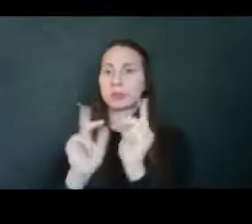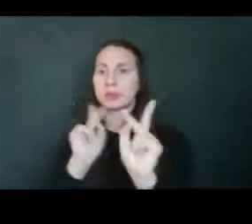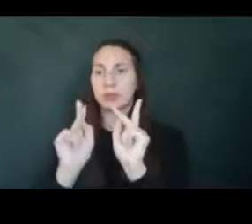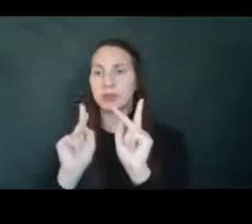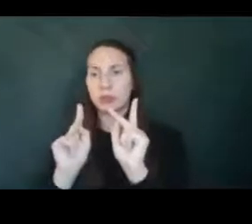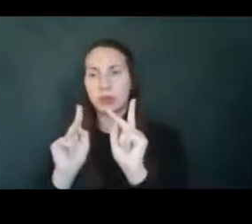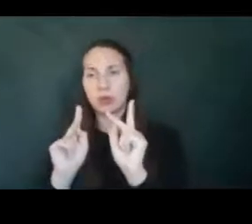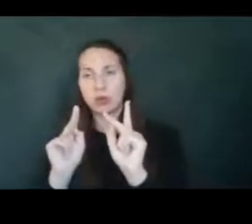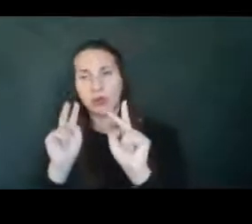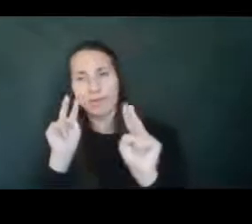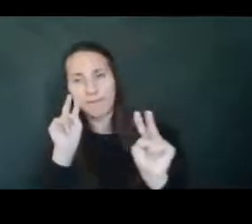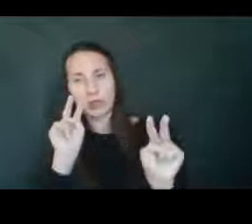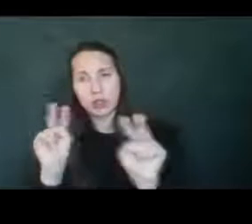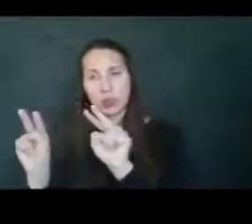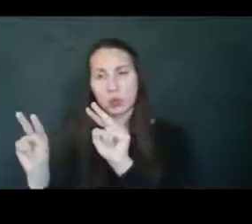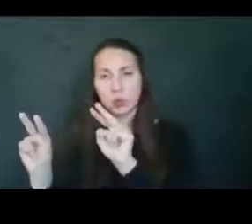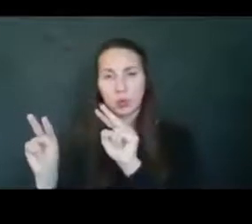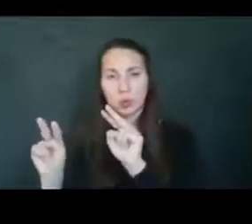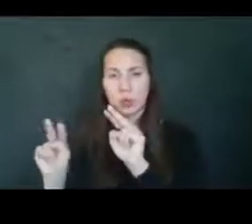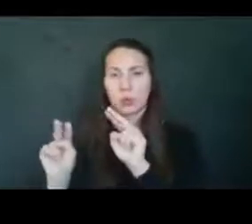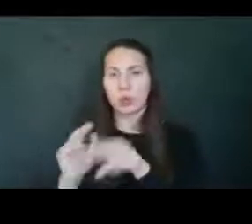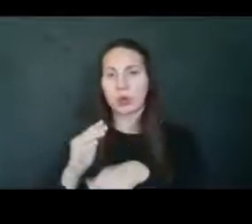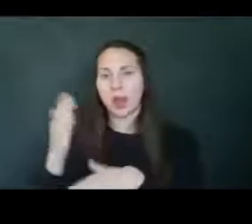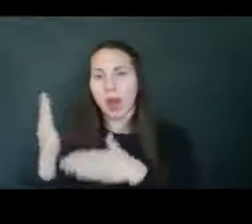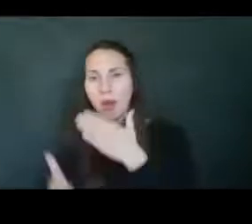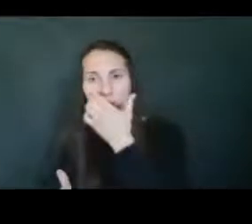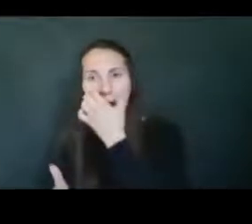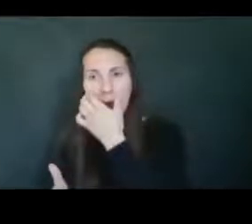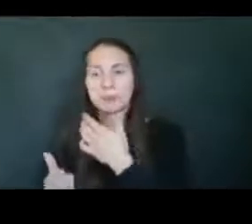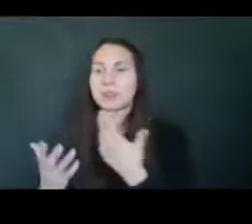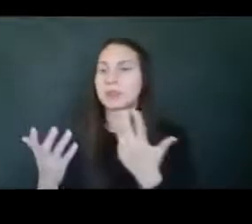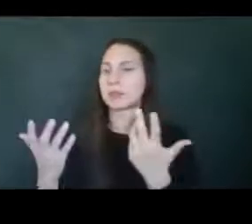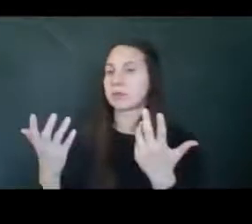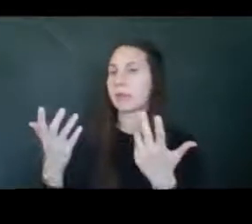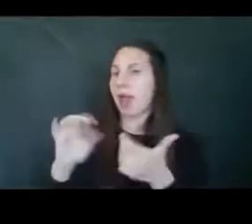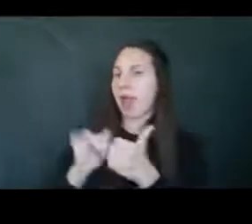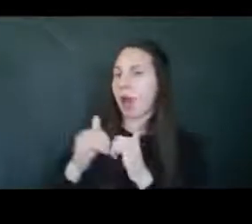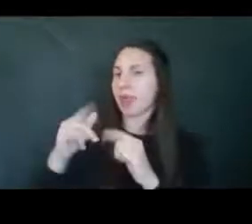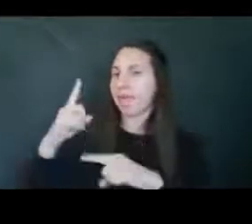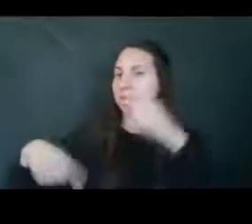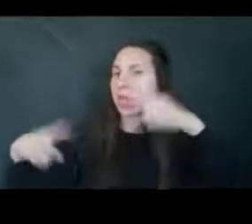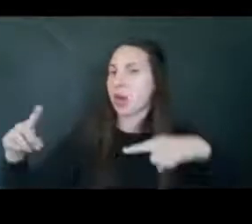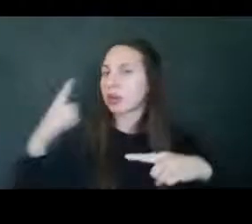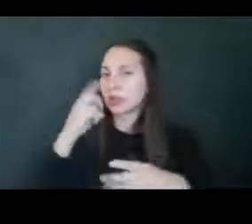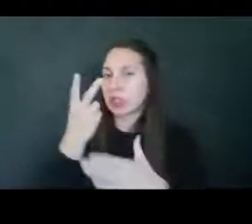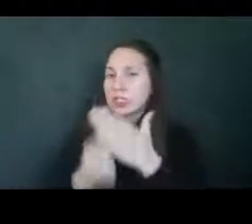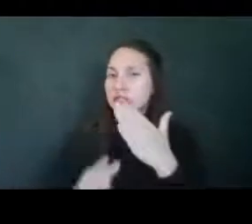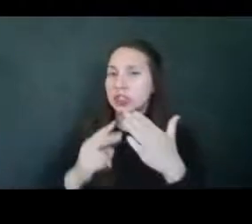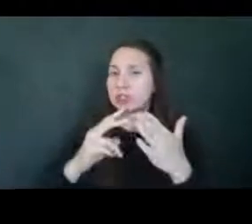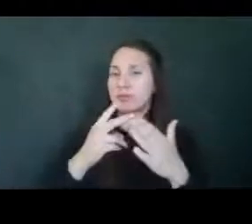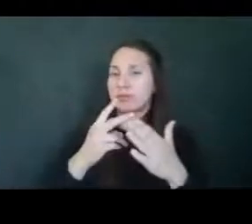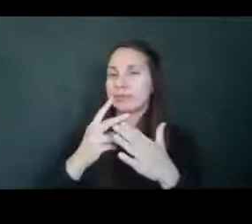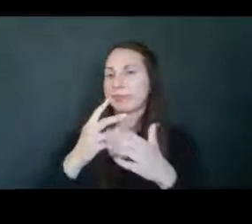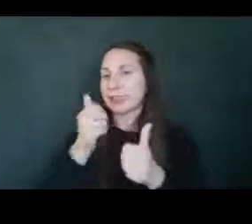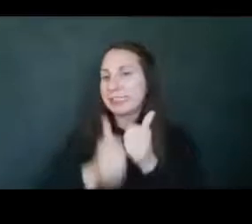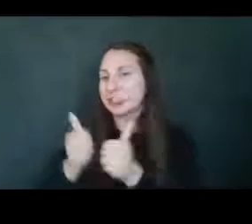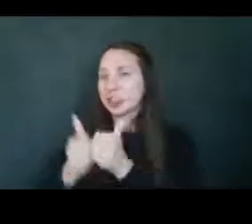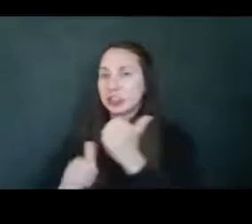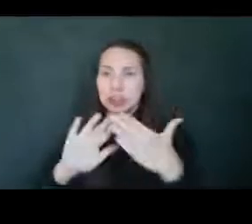varied significantly from community and culture to community and culture, but we'll take a look at some of the aspects of